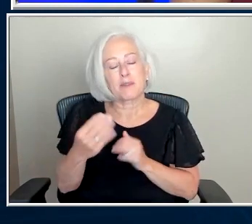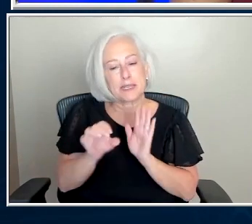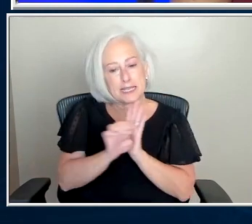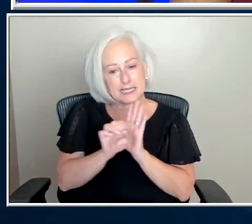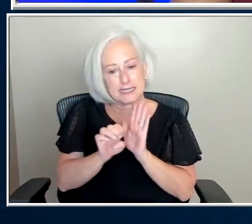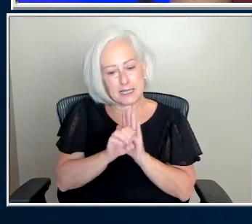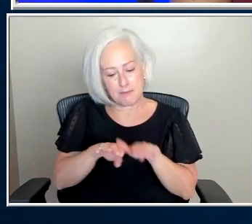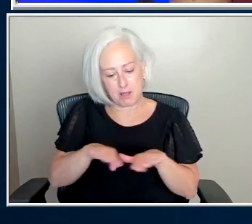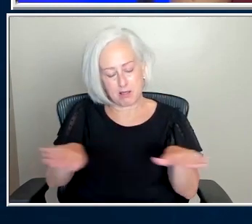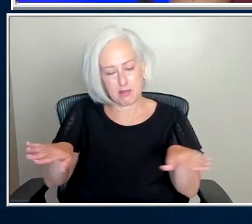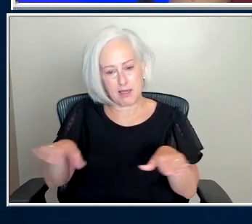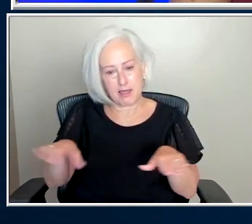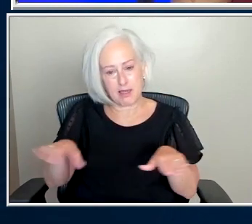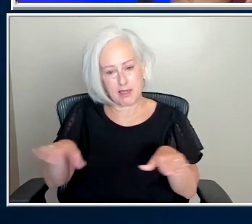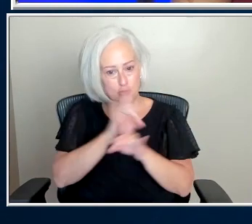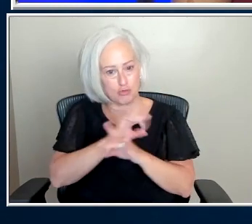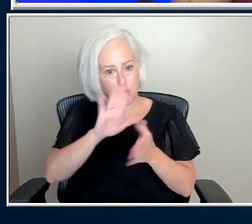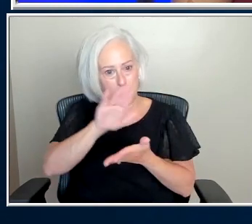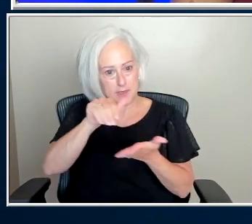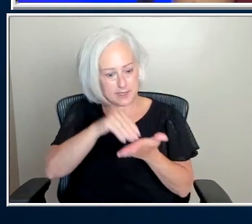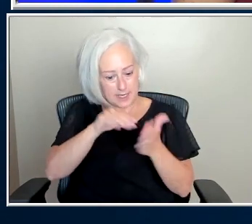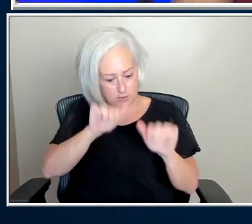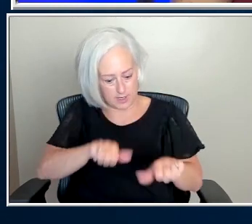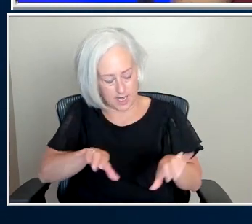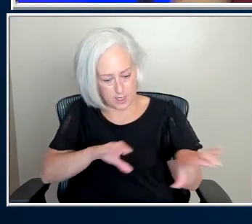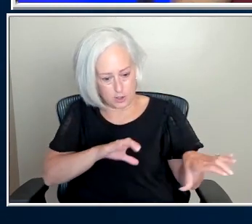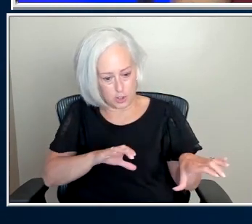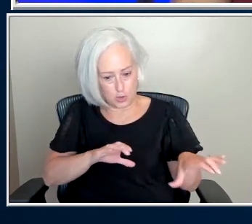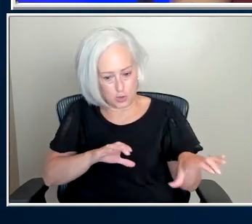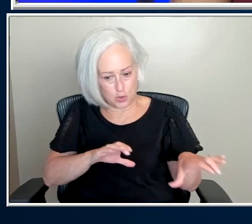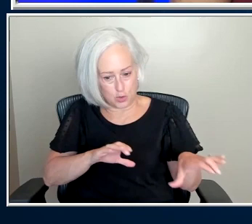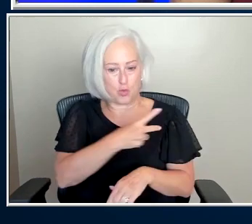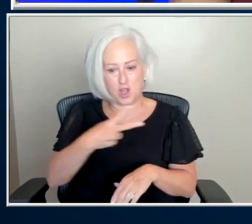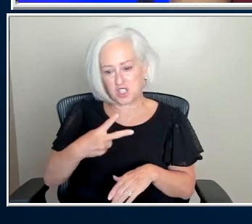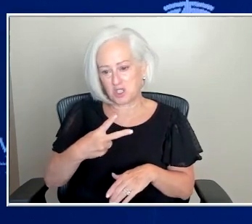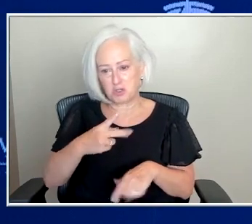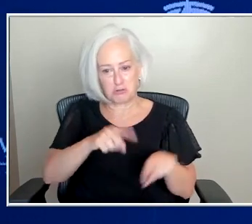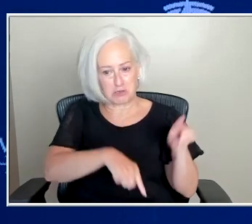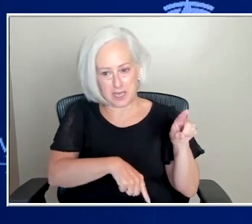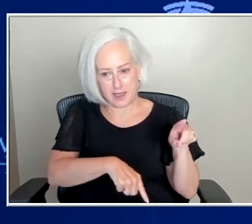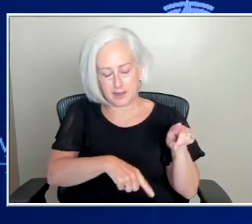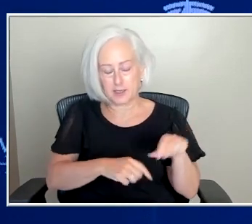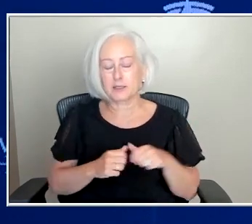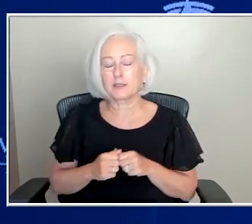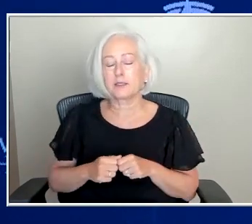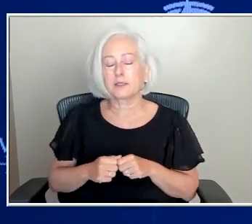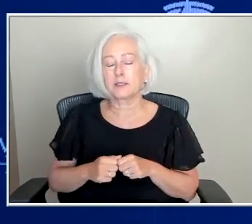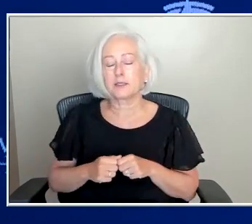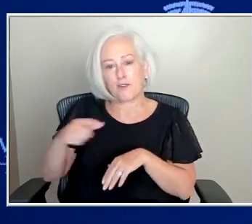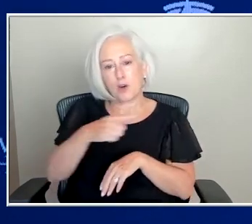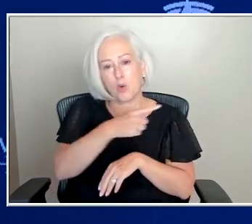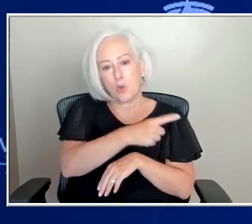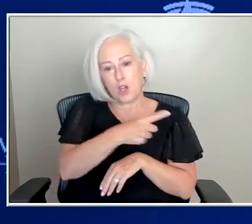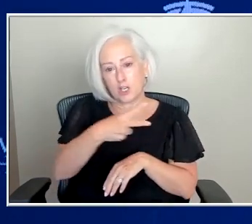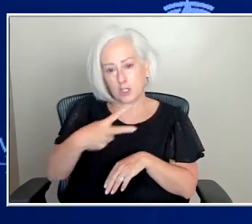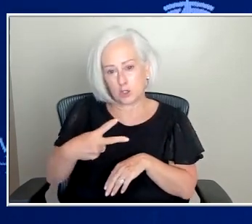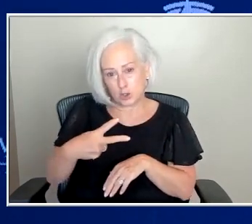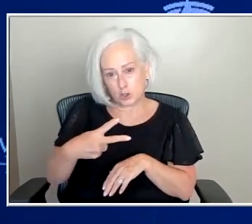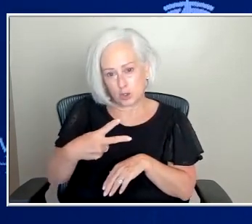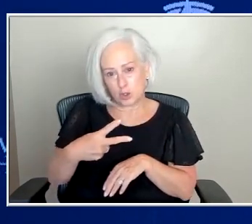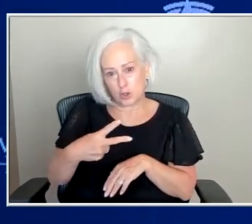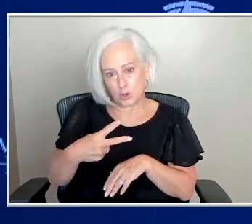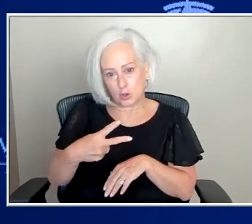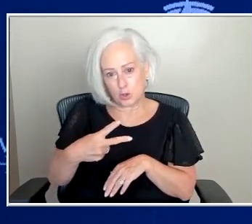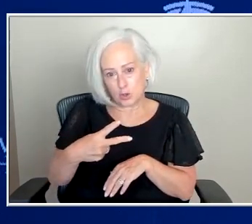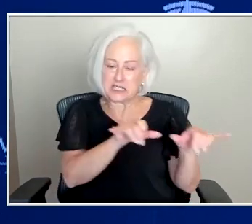can do that maybe a Level 2 or 3 cannot. Sure. So Level 1 and 2 centers are reasonably similar from a